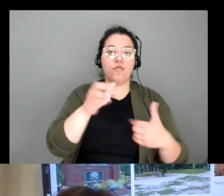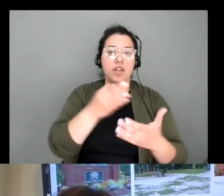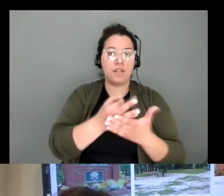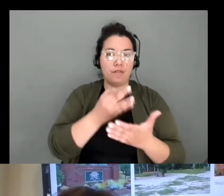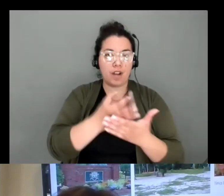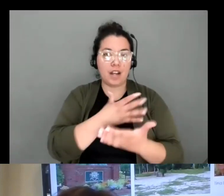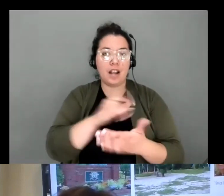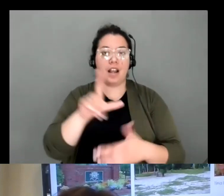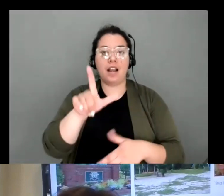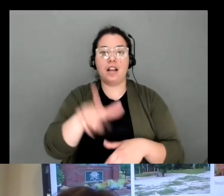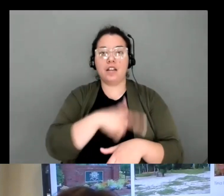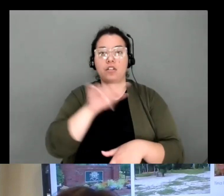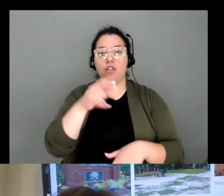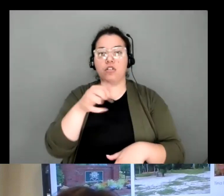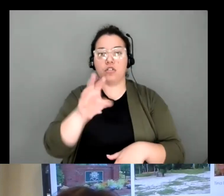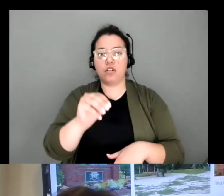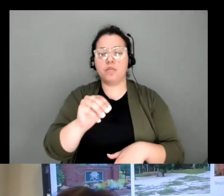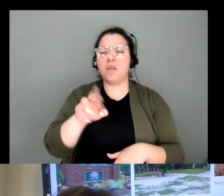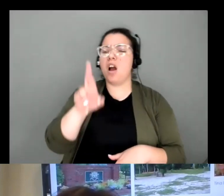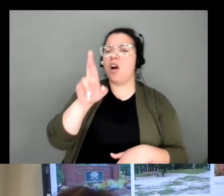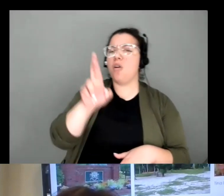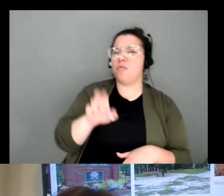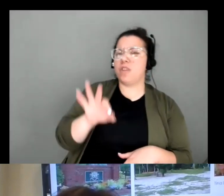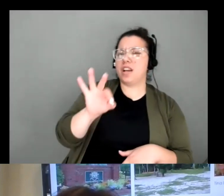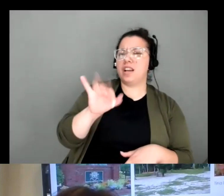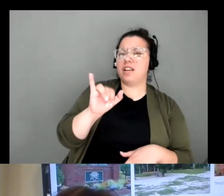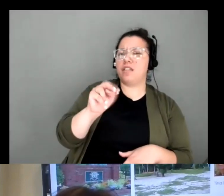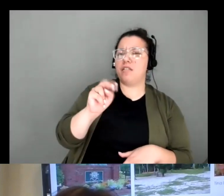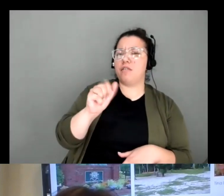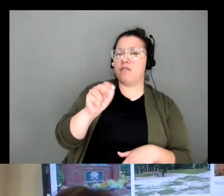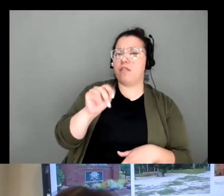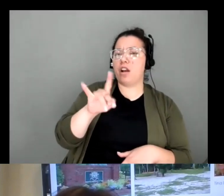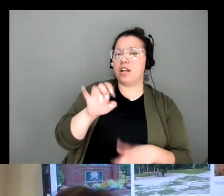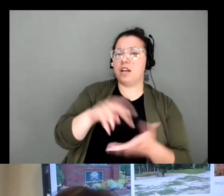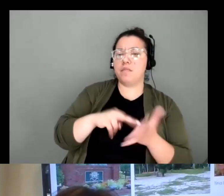well. And what is a refinance? A